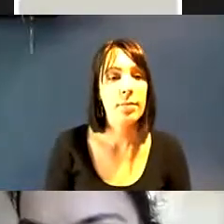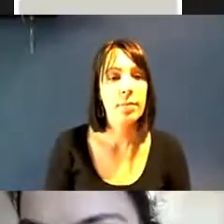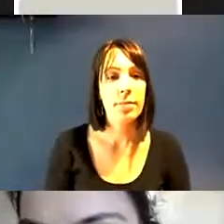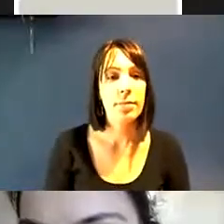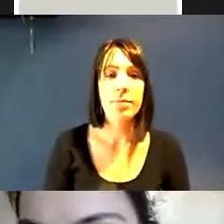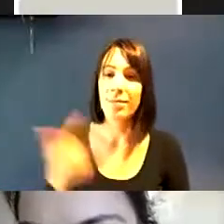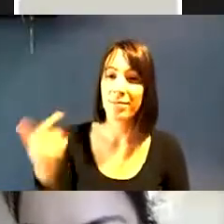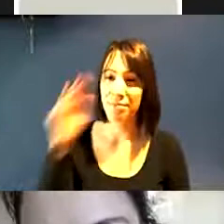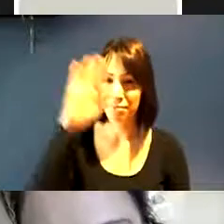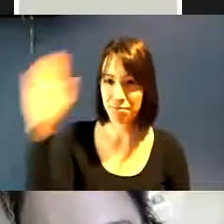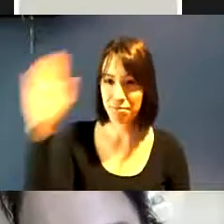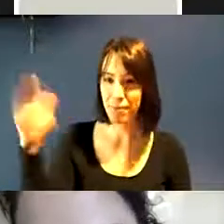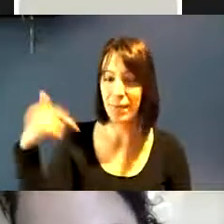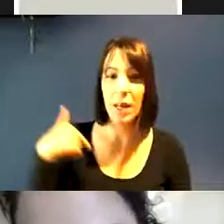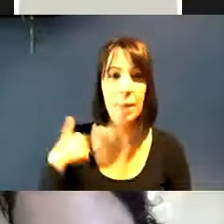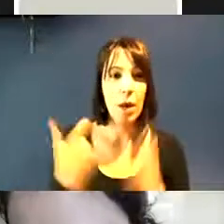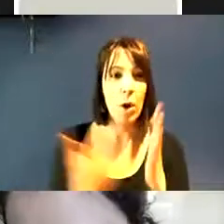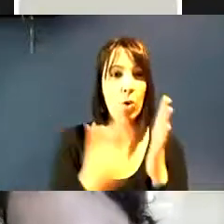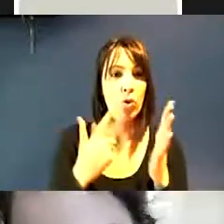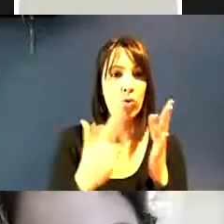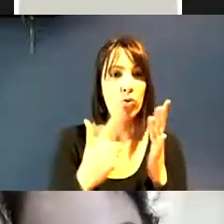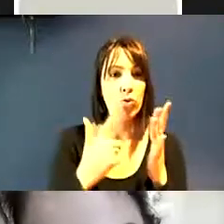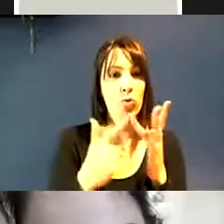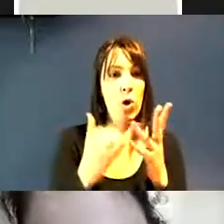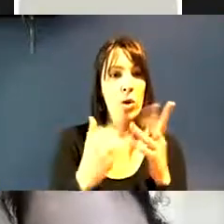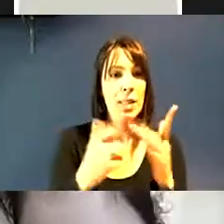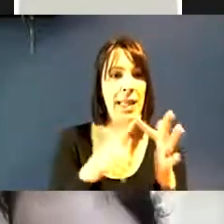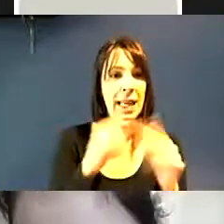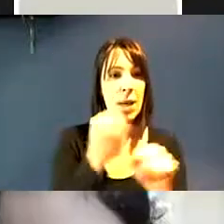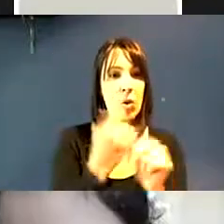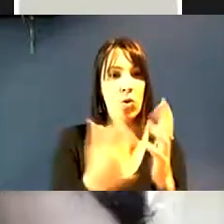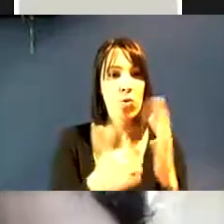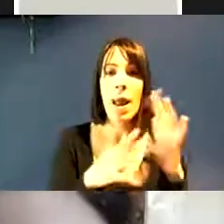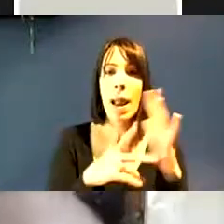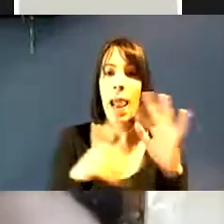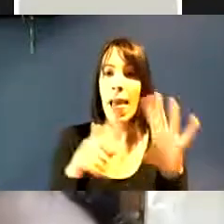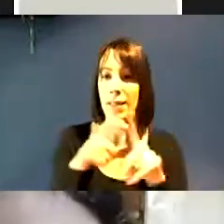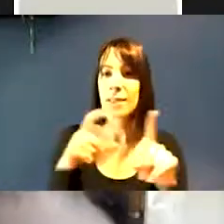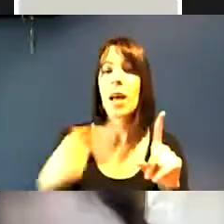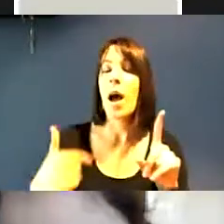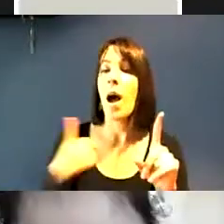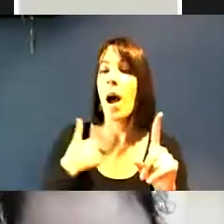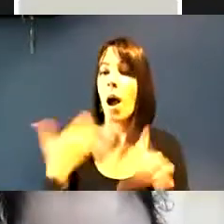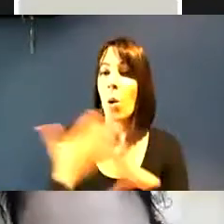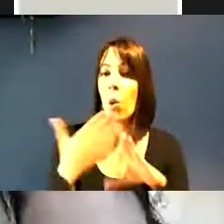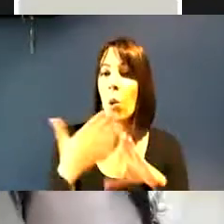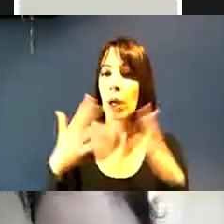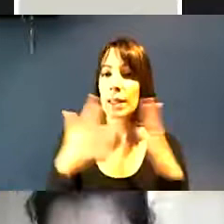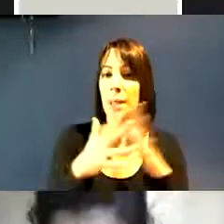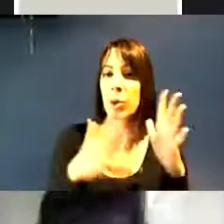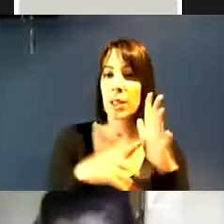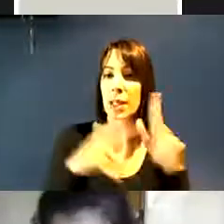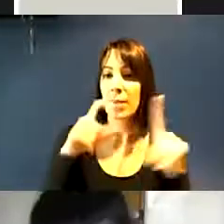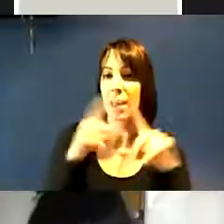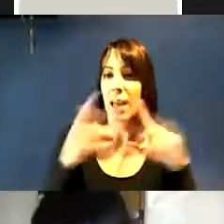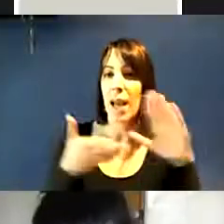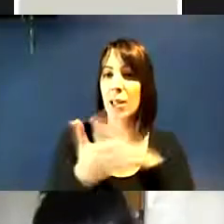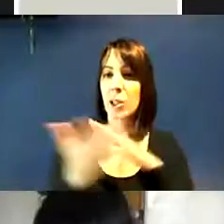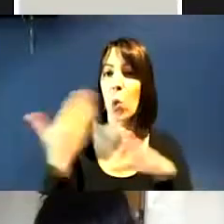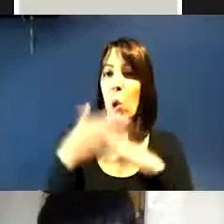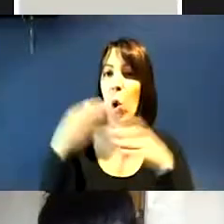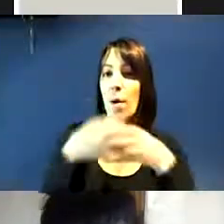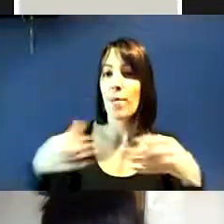Hi, I'm Rosie Granland. I'm a member of the Workforce Development Team at WDV. I'm a woman with